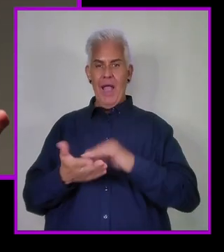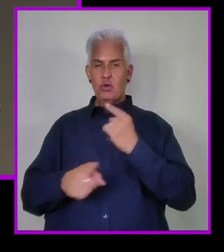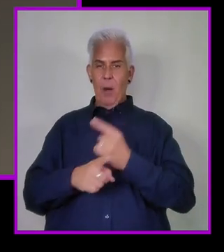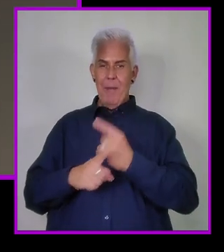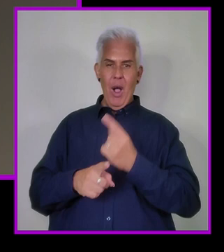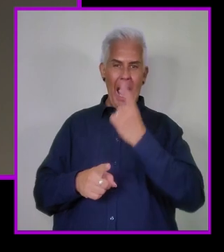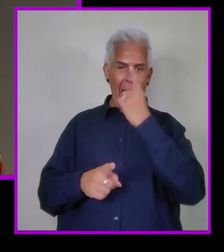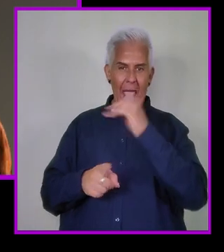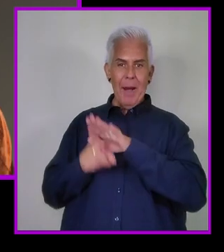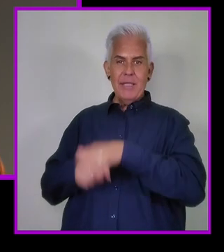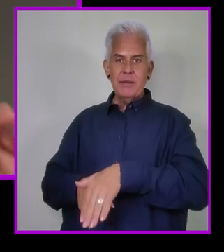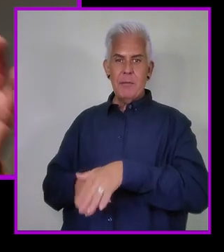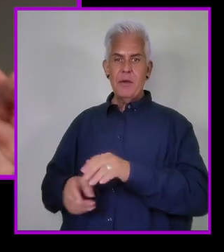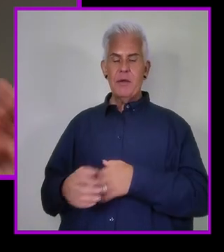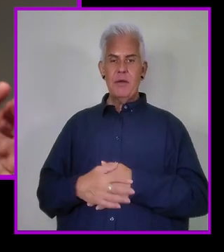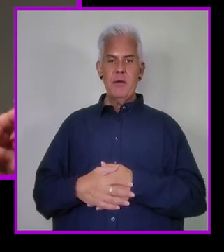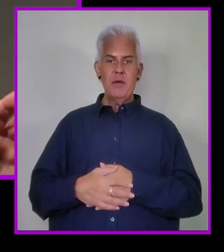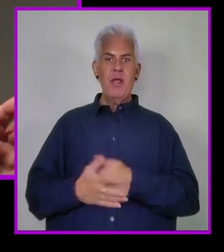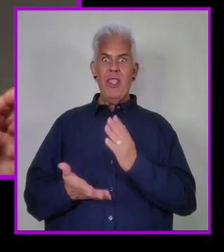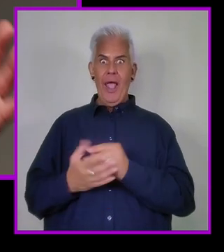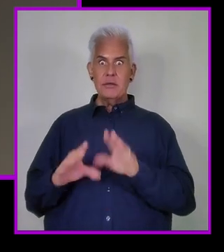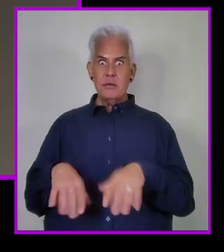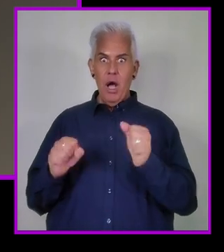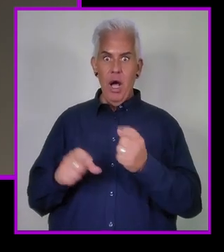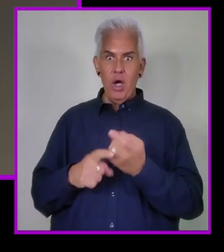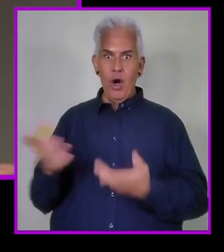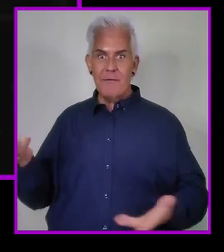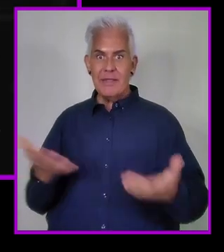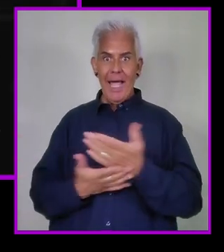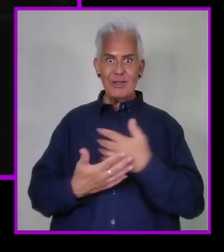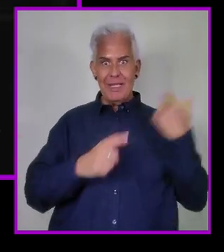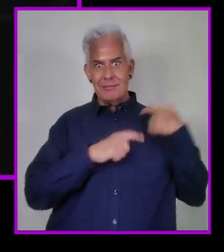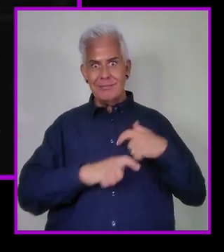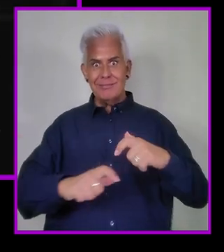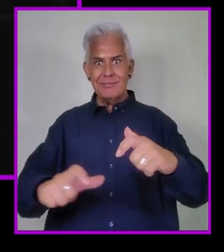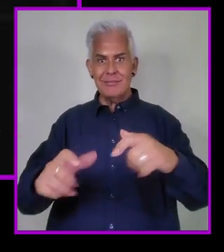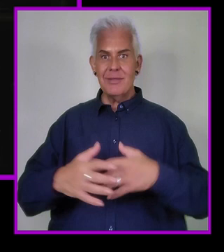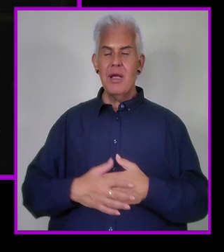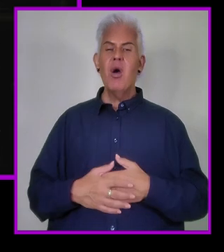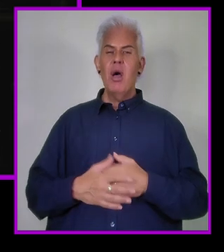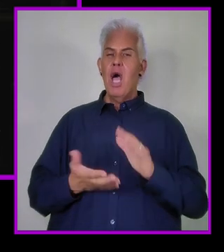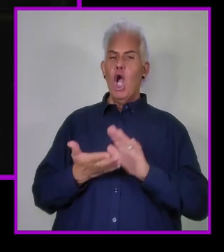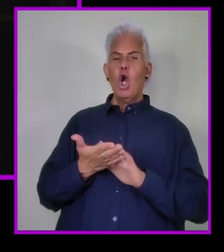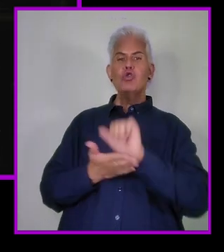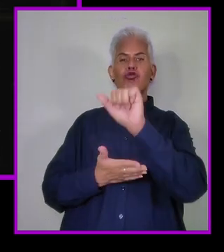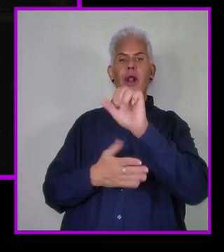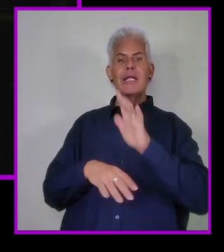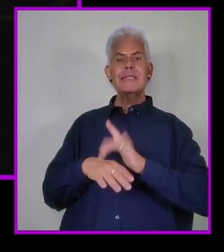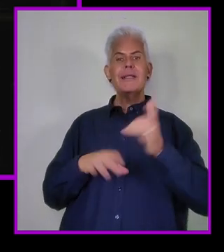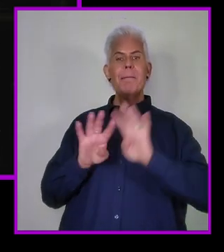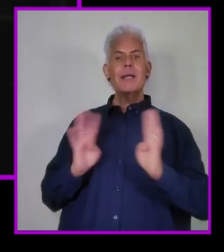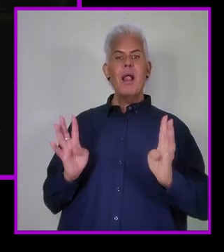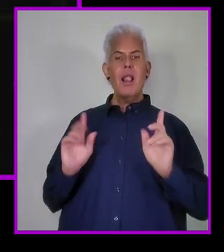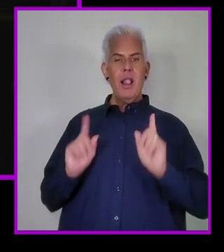So I think that triggered a conversation that has continued. Yeah, that cultural sensitivity panel, I think, it's